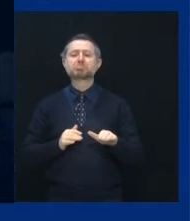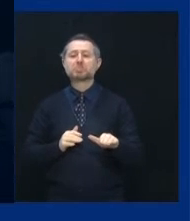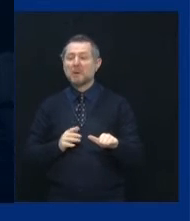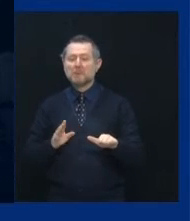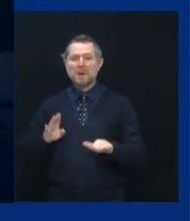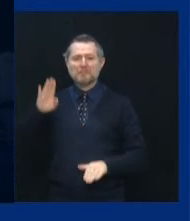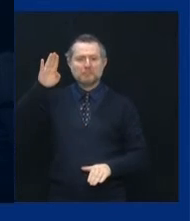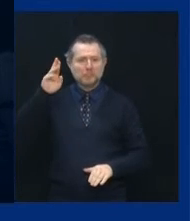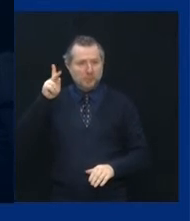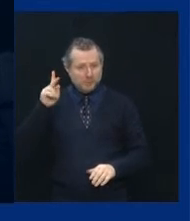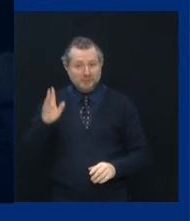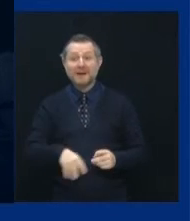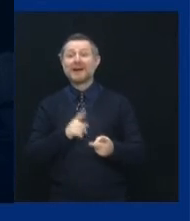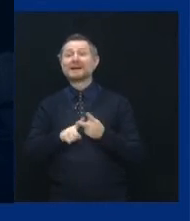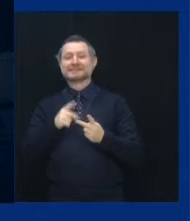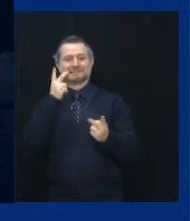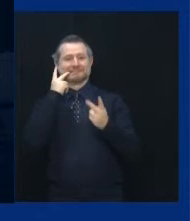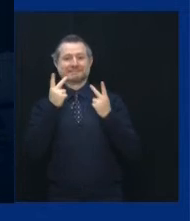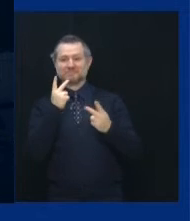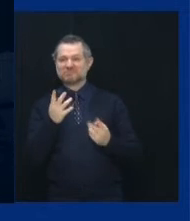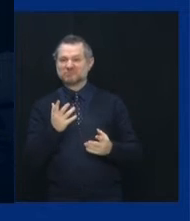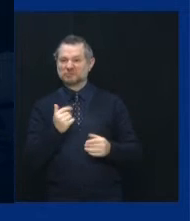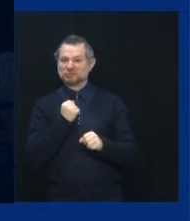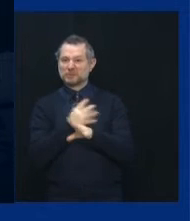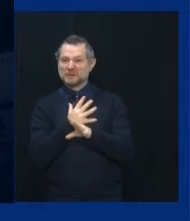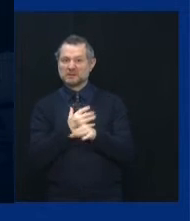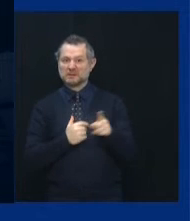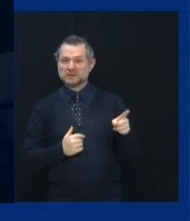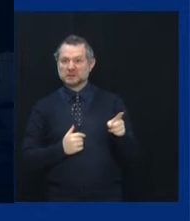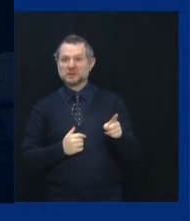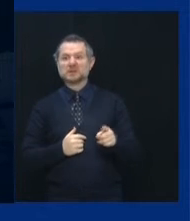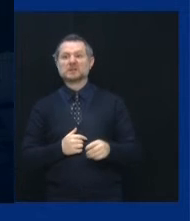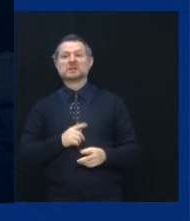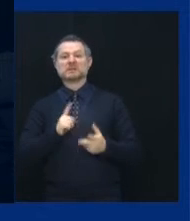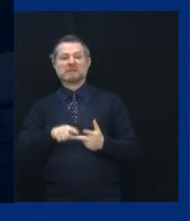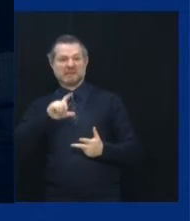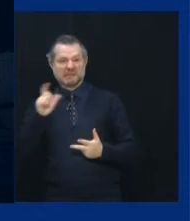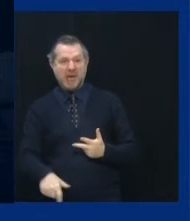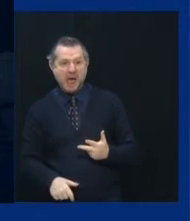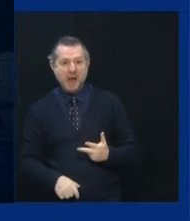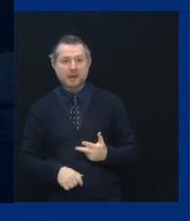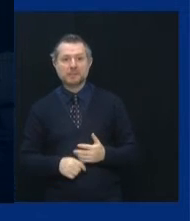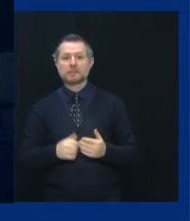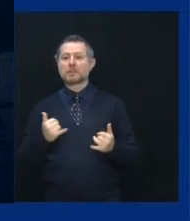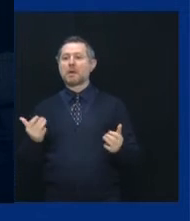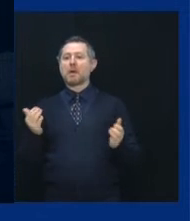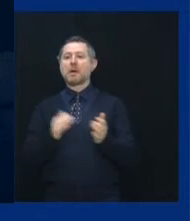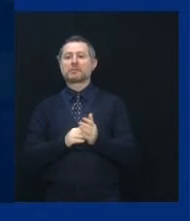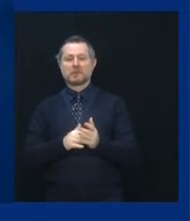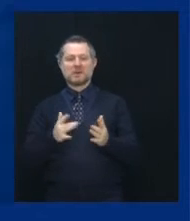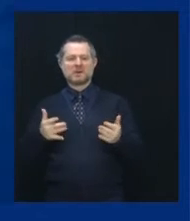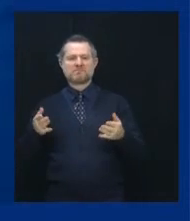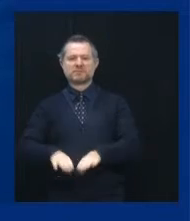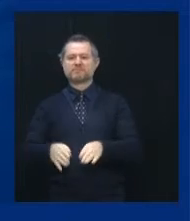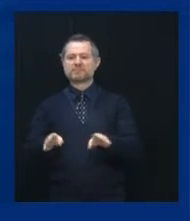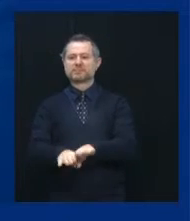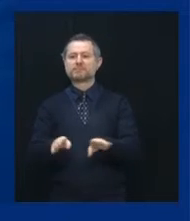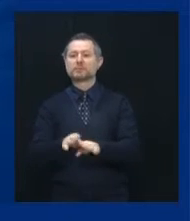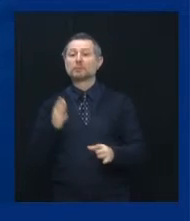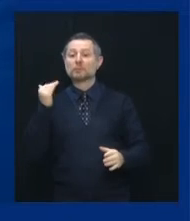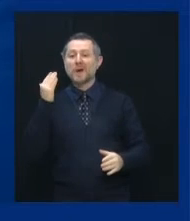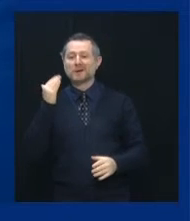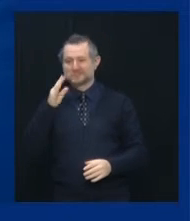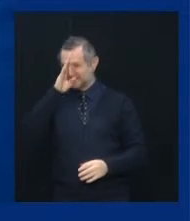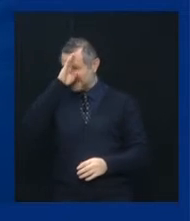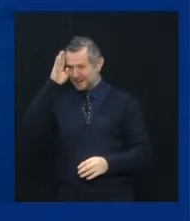We see it in Italy. Again, they have to close down because they're overwhelming the hospital system.